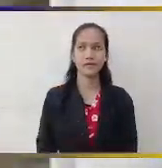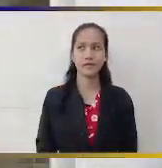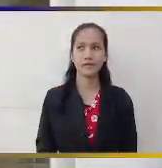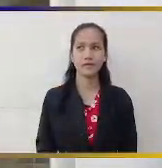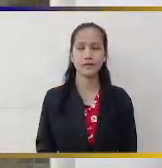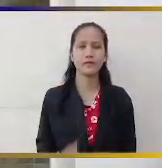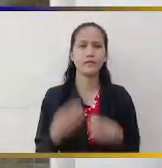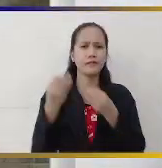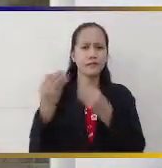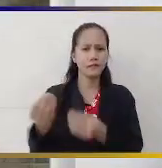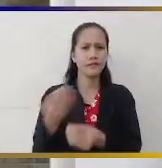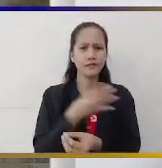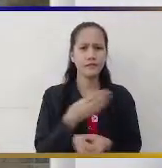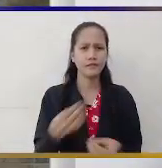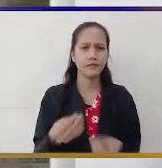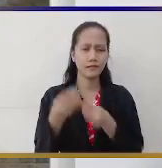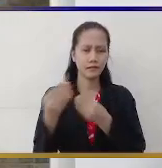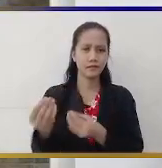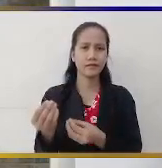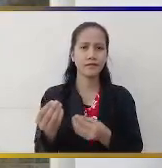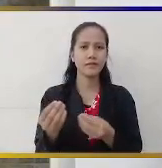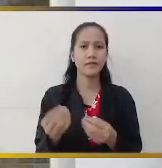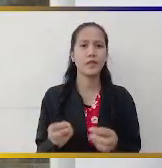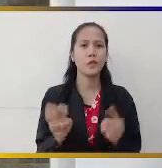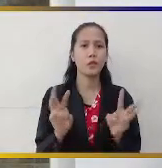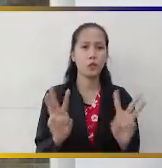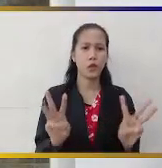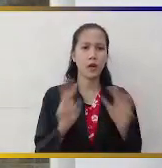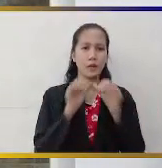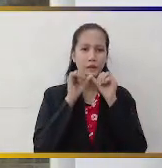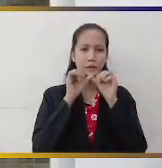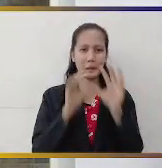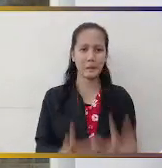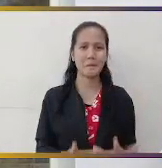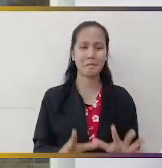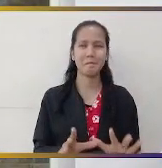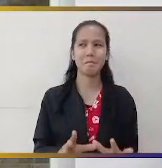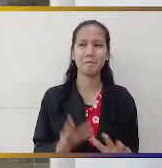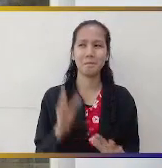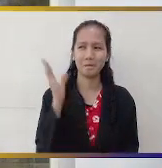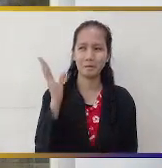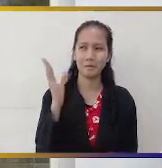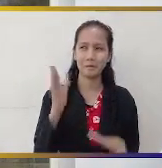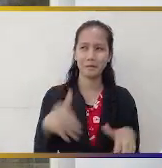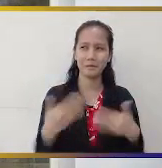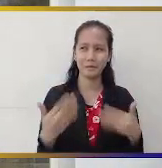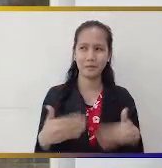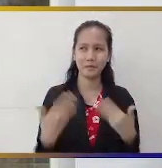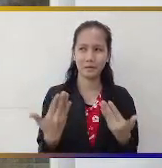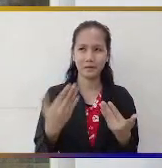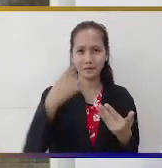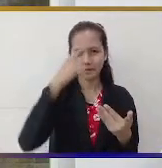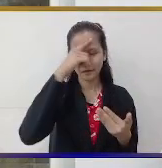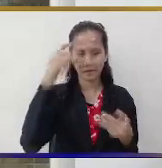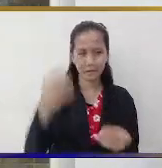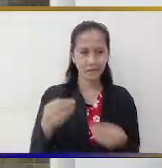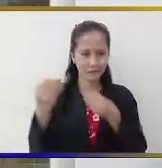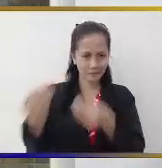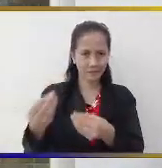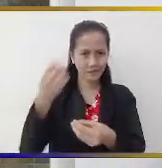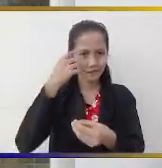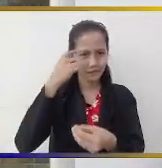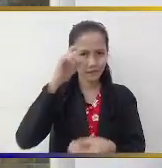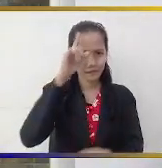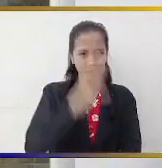gave. What a privilege. I was so excited. Why? I just believed my preacher. I